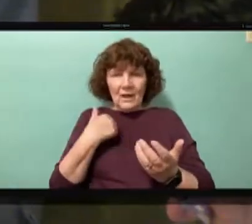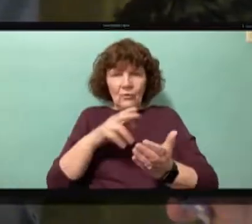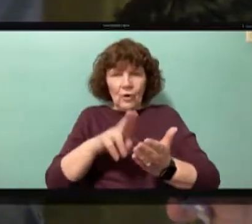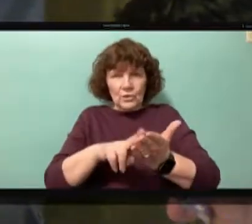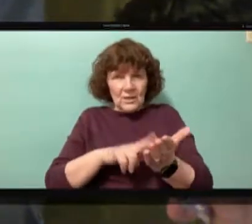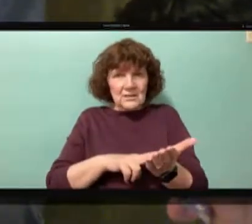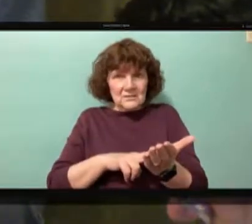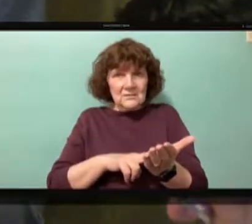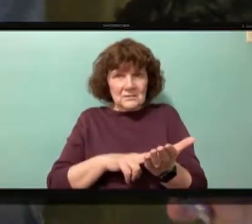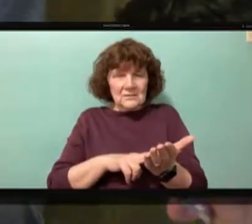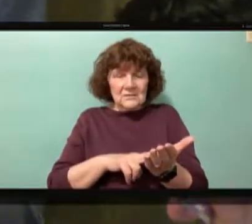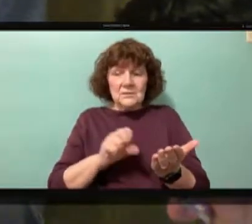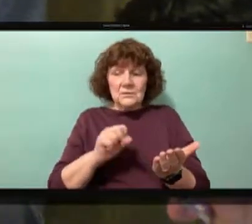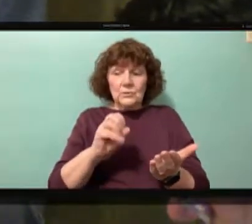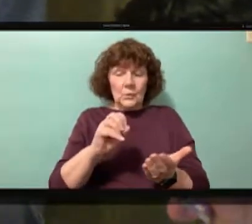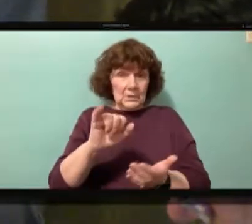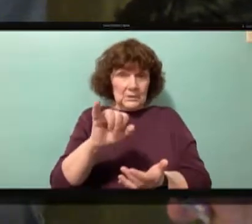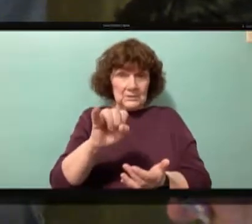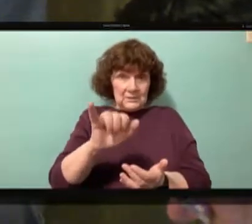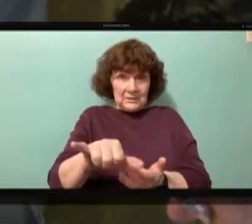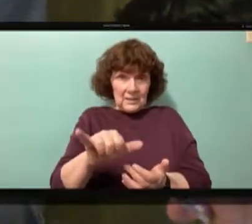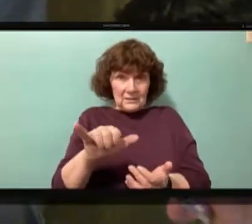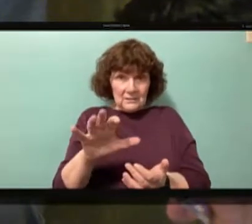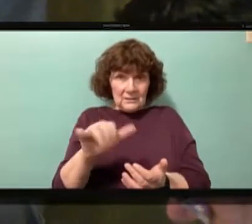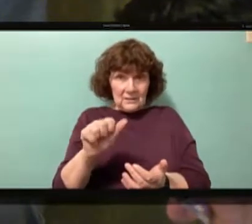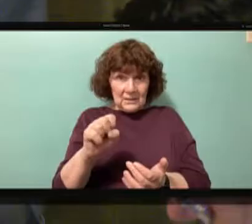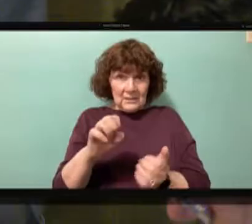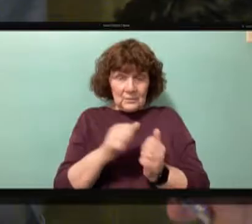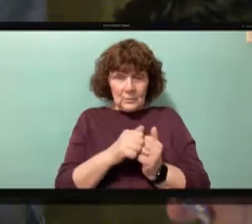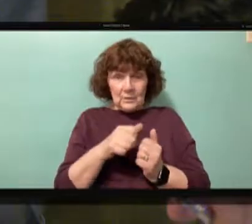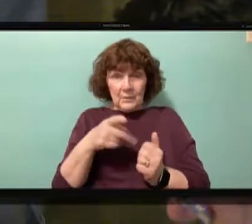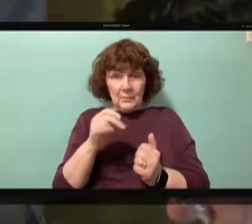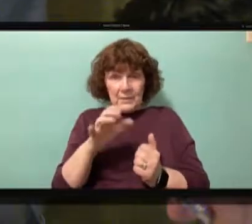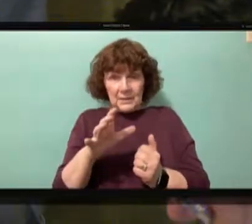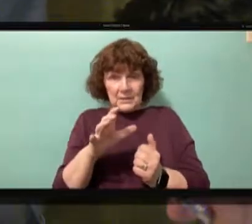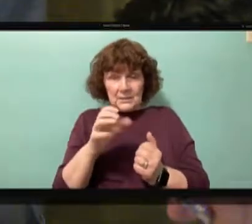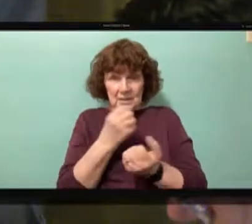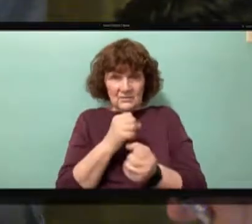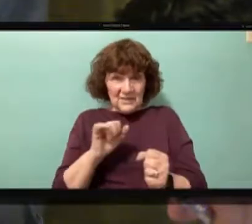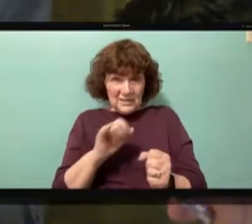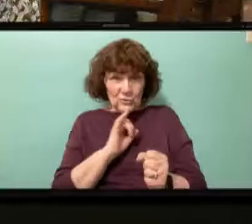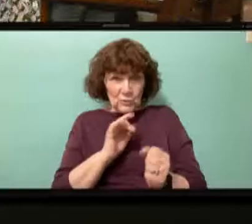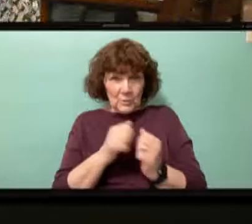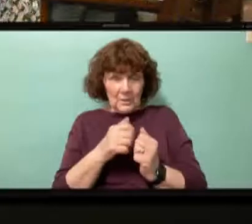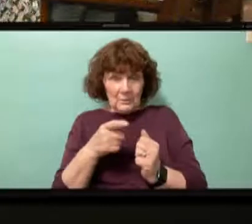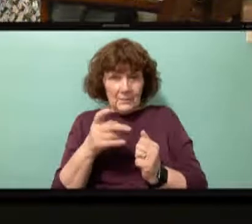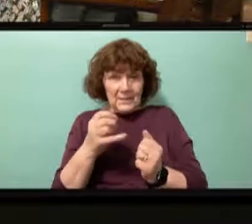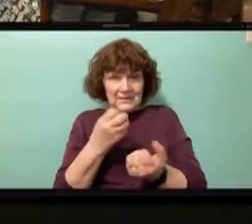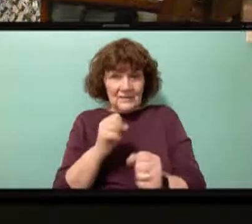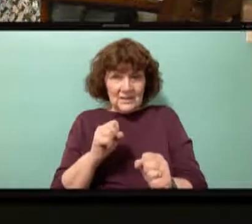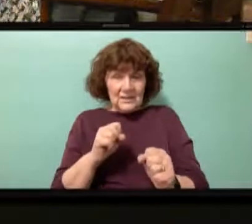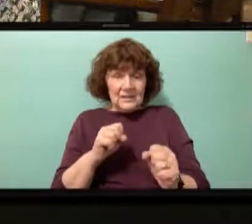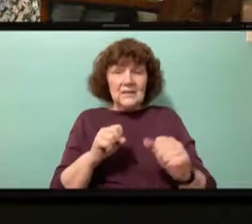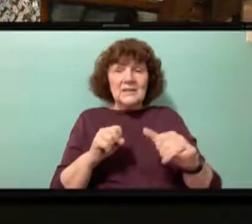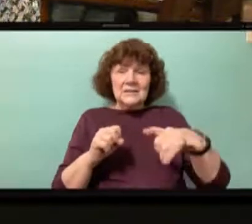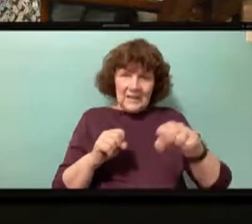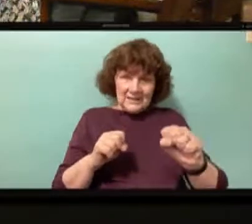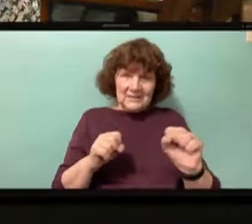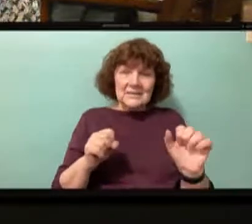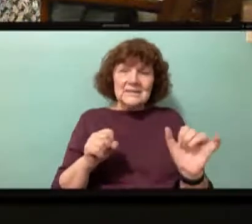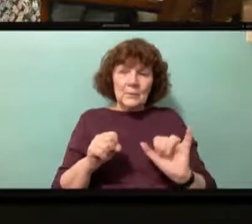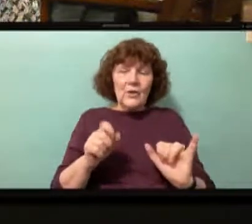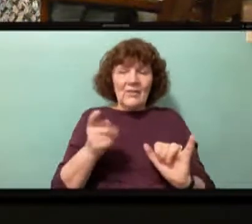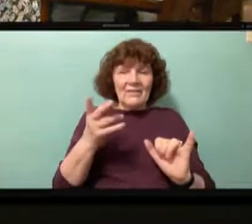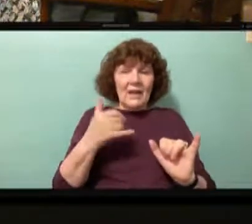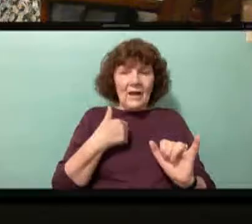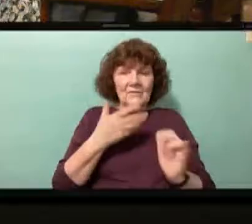yeah. So is that the case with public safety, or? Yeah, similarly, they have some very